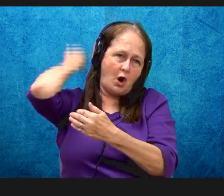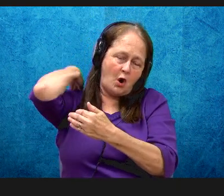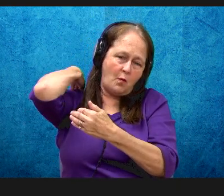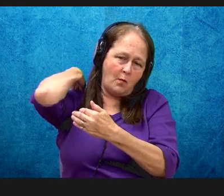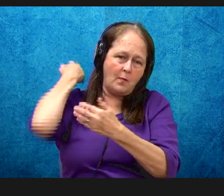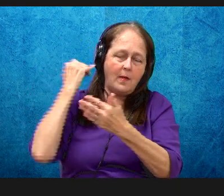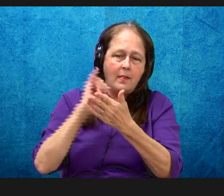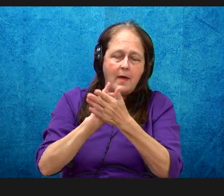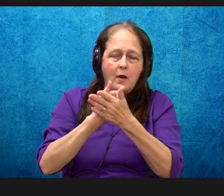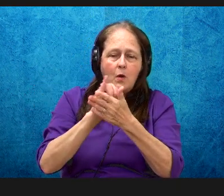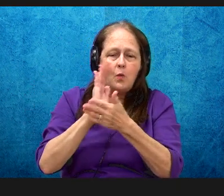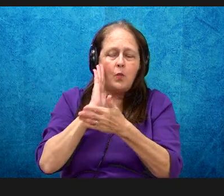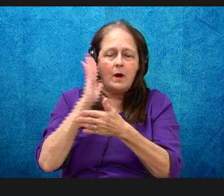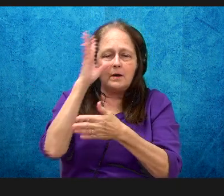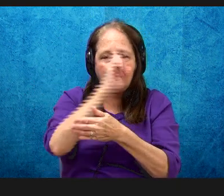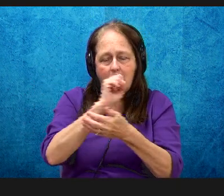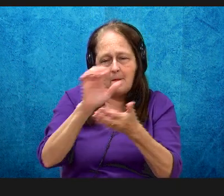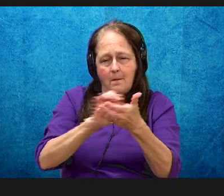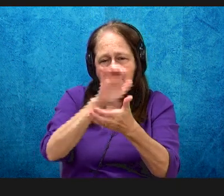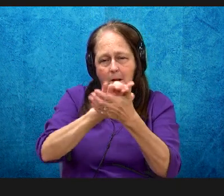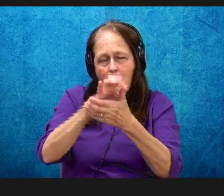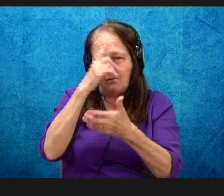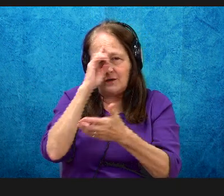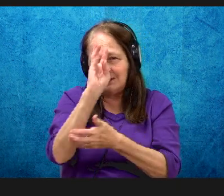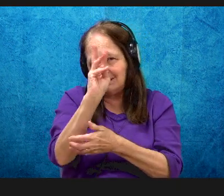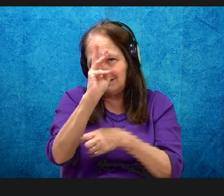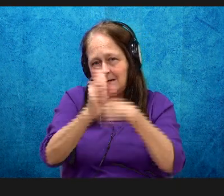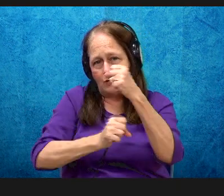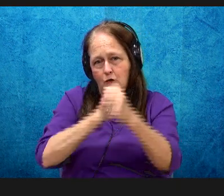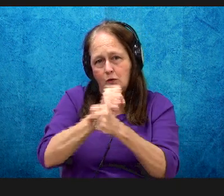so I can assume that they are married for those 16 years.